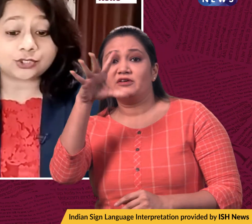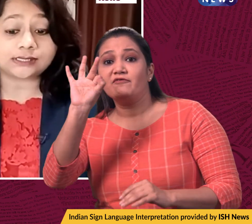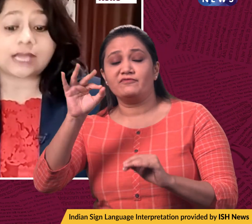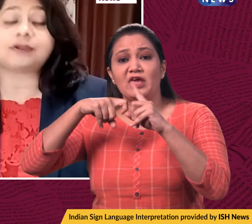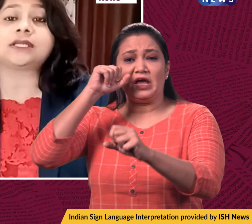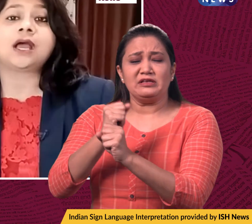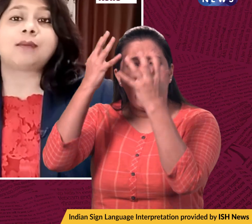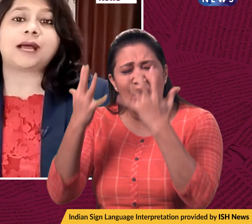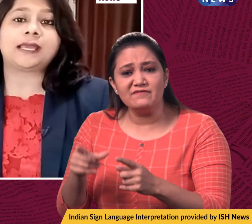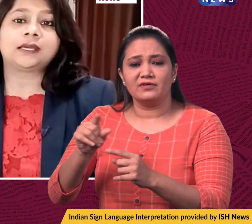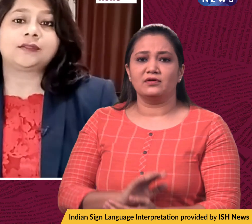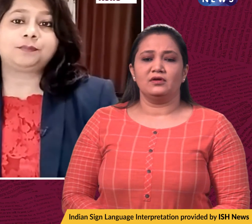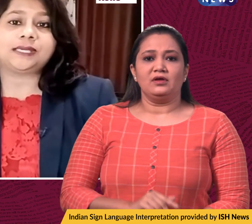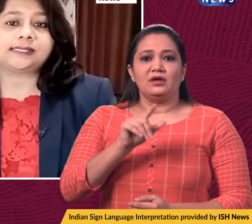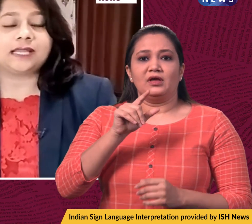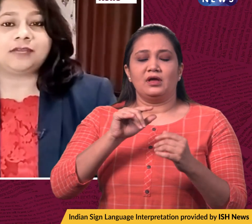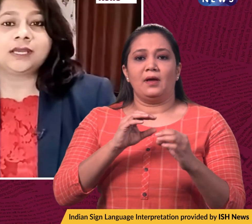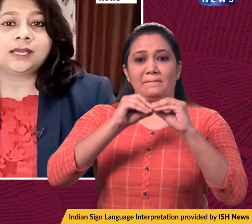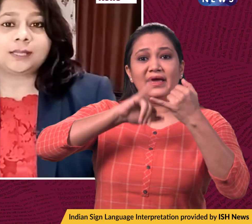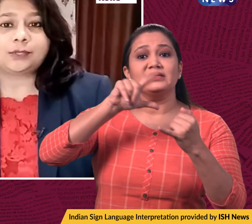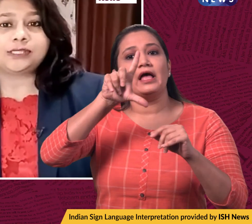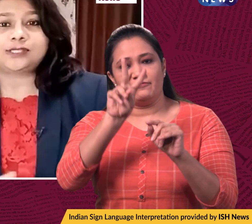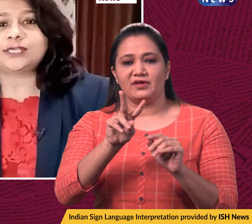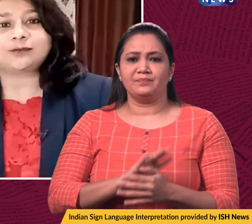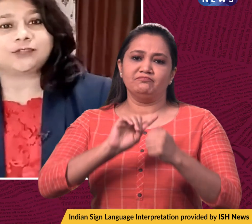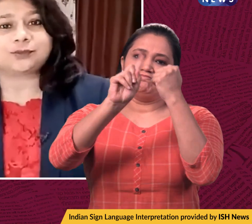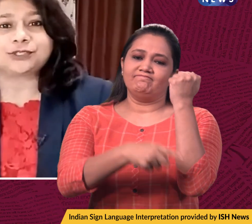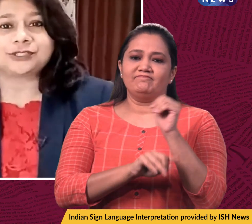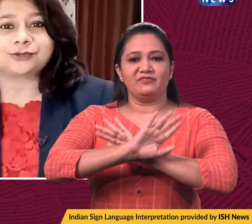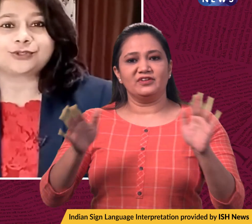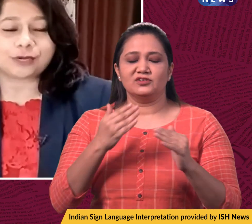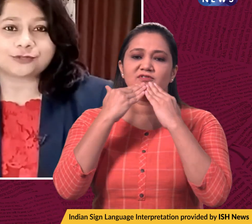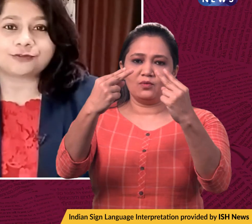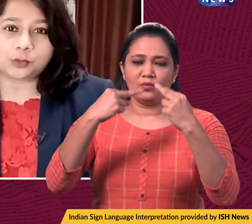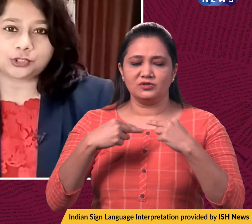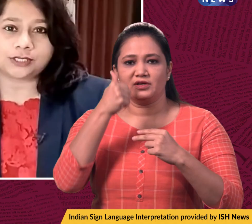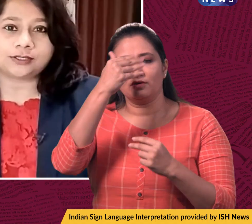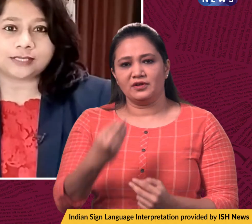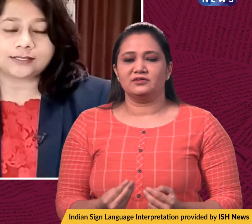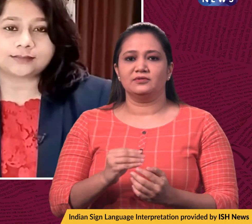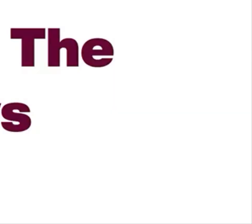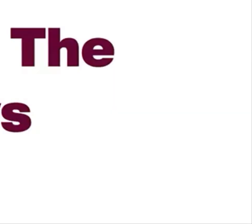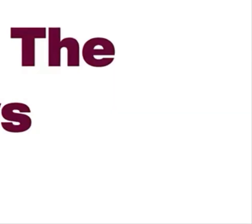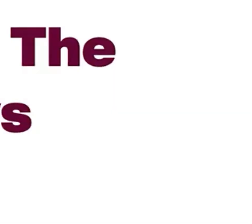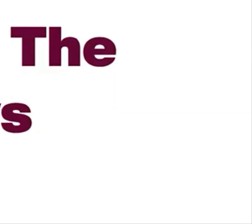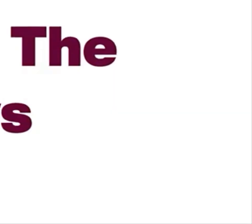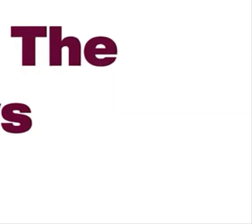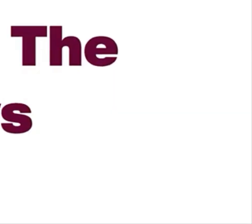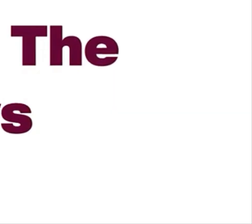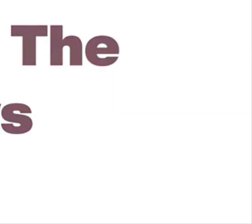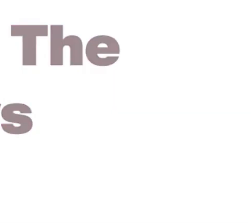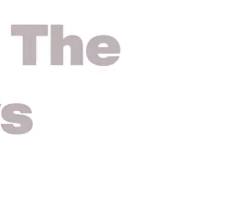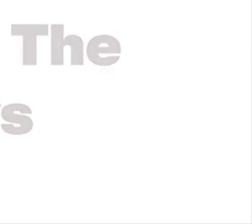1,750 kgs carried by the PSLV. That brings us to the end of this bulletin. Thank you so much for watching. Good night.